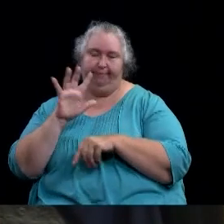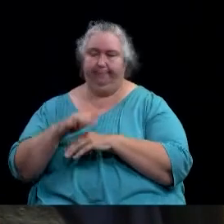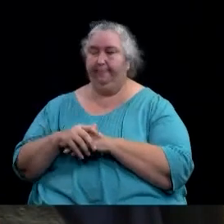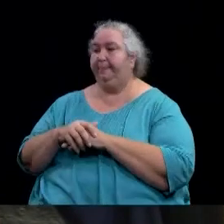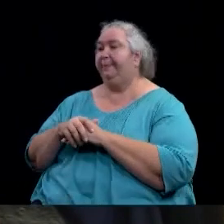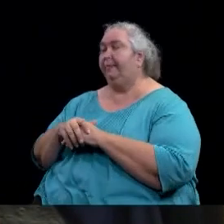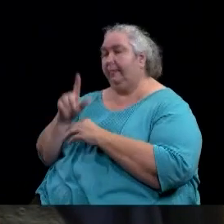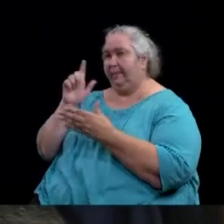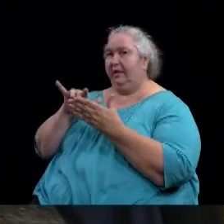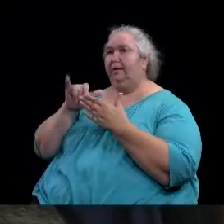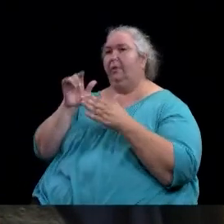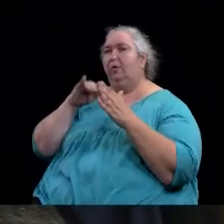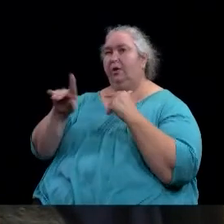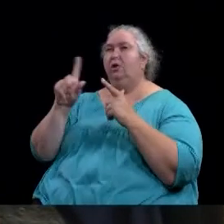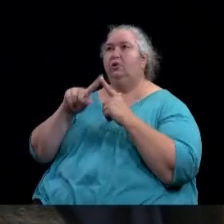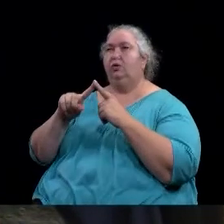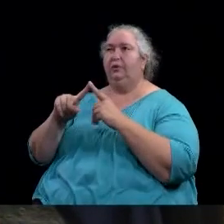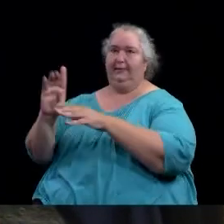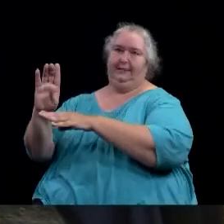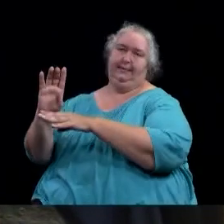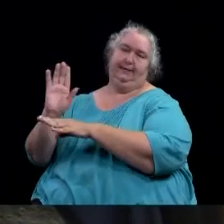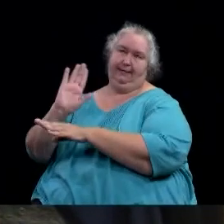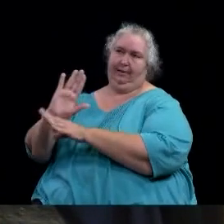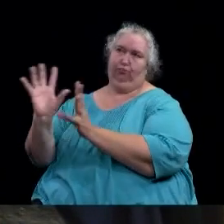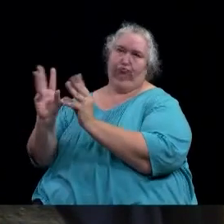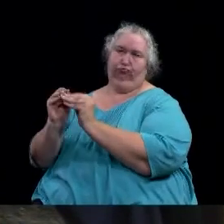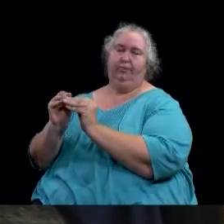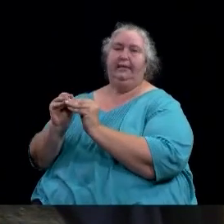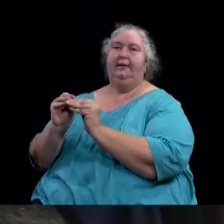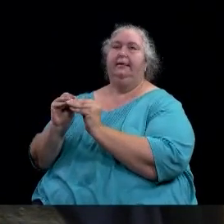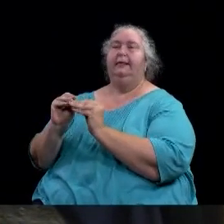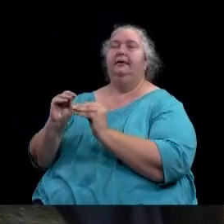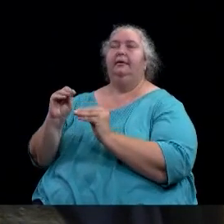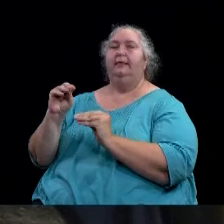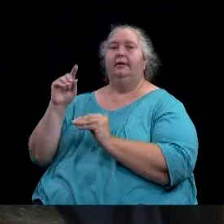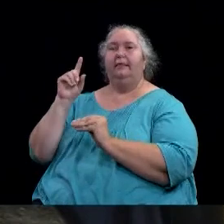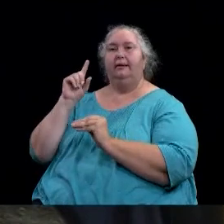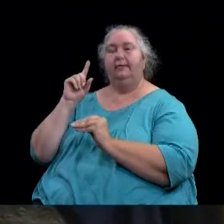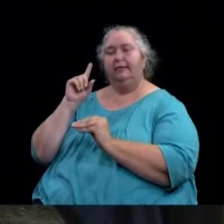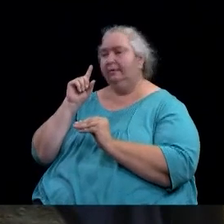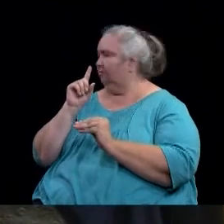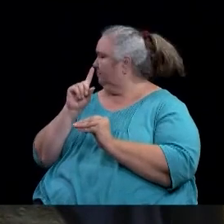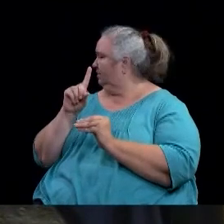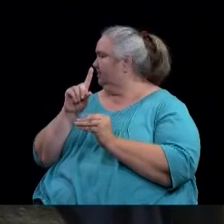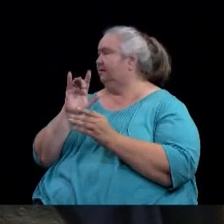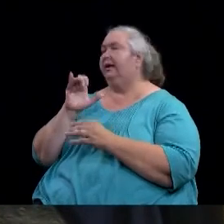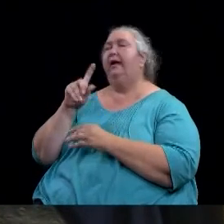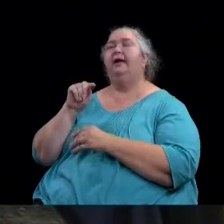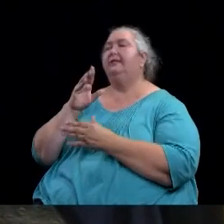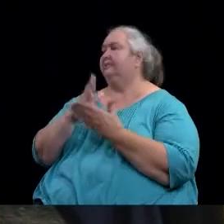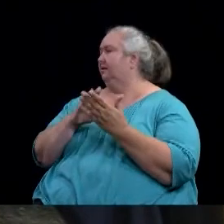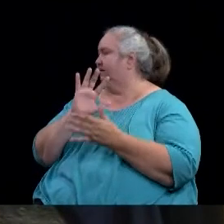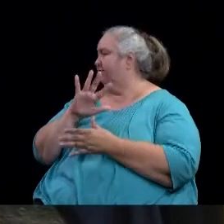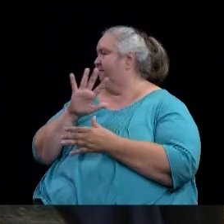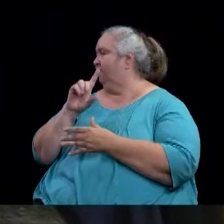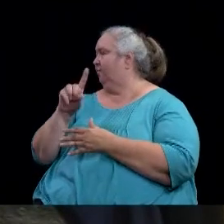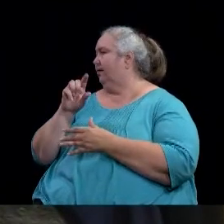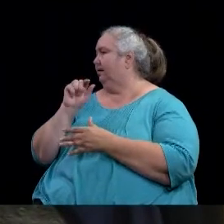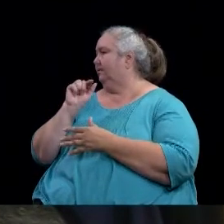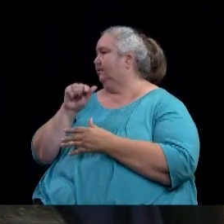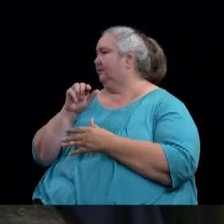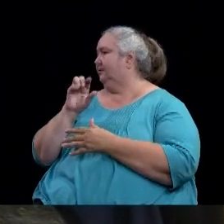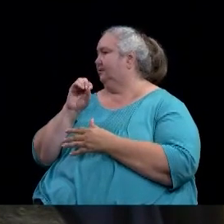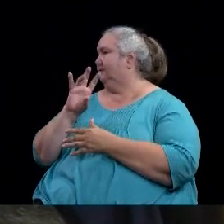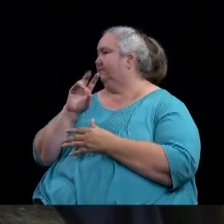provisions. 1, attorney briefing, Texas Open Meetings Act, Section 551.071, Southwestern Bell Telephone Company,